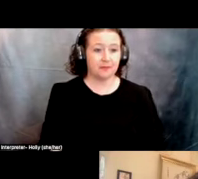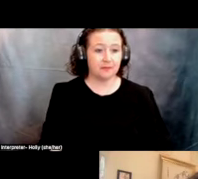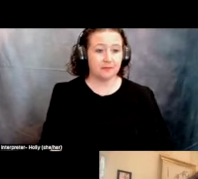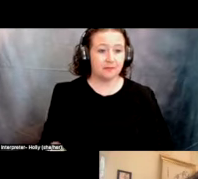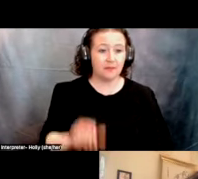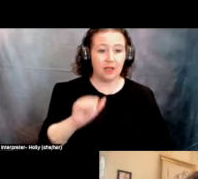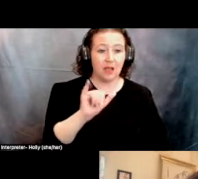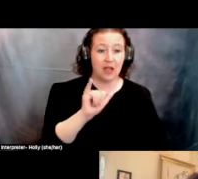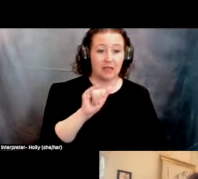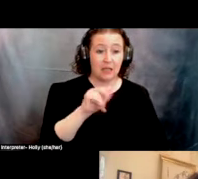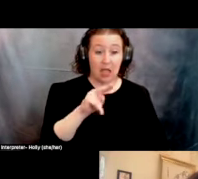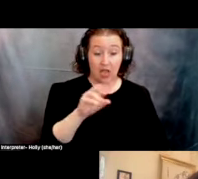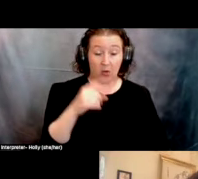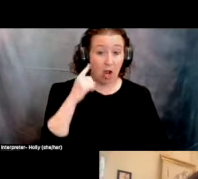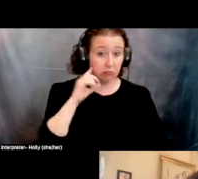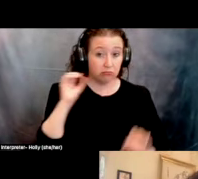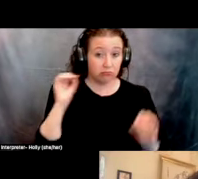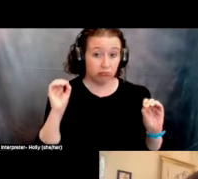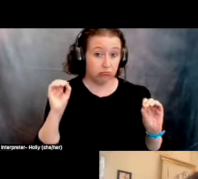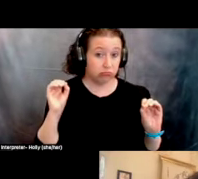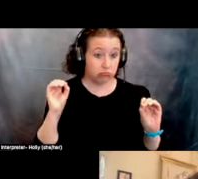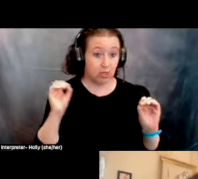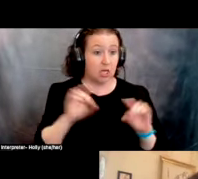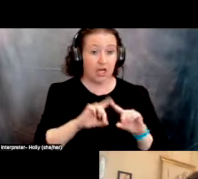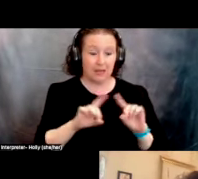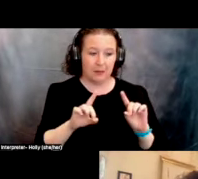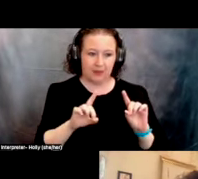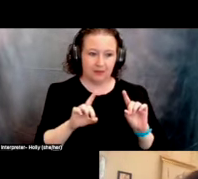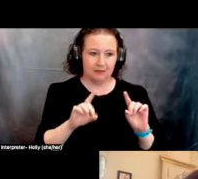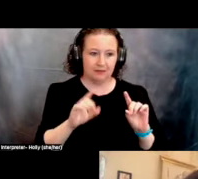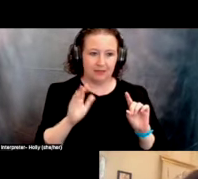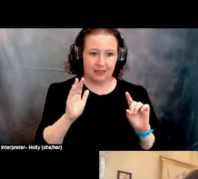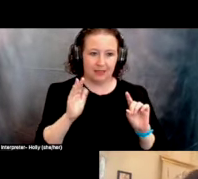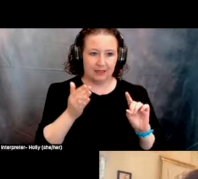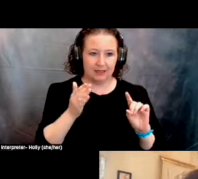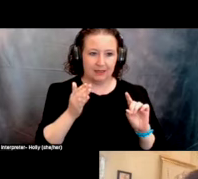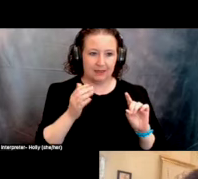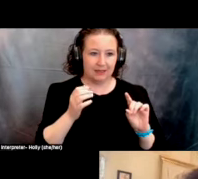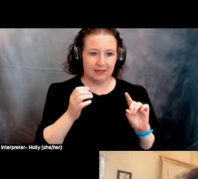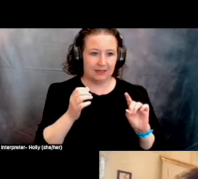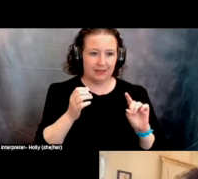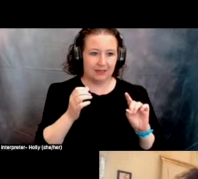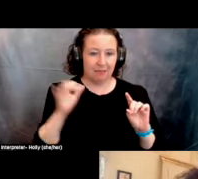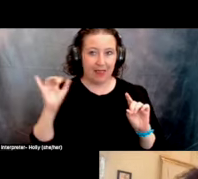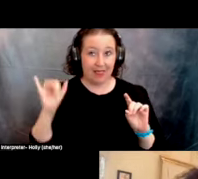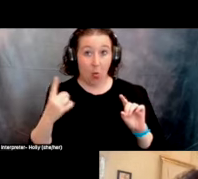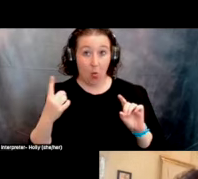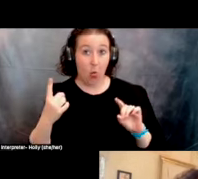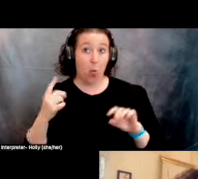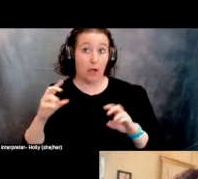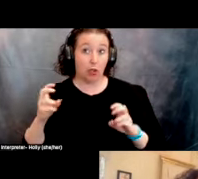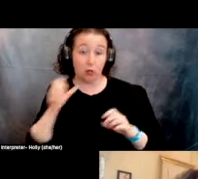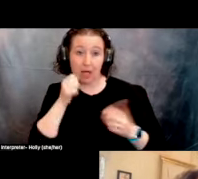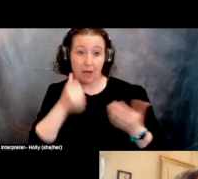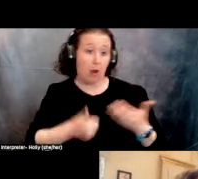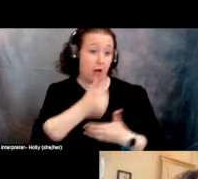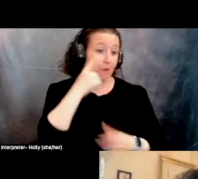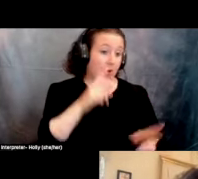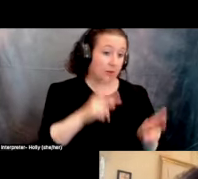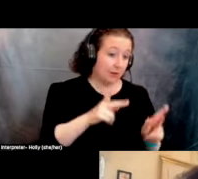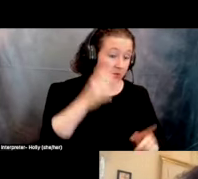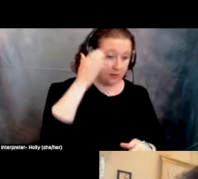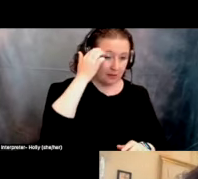Well, I haven't heard anything, but it doesn't seem like it's a priority right now for people. It seems like,